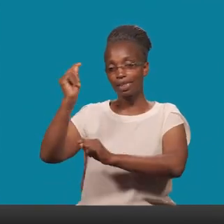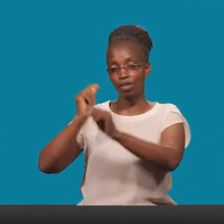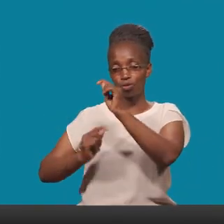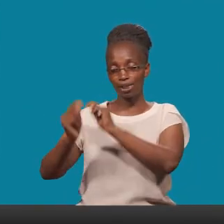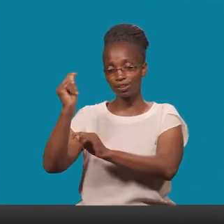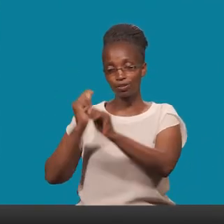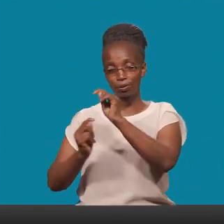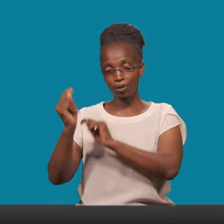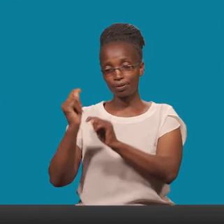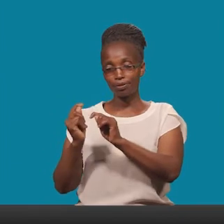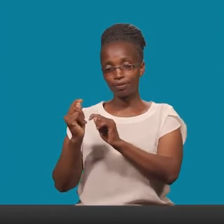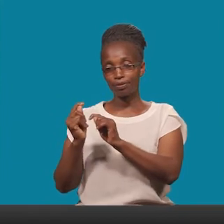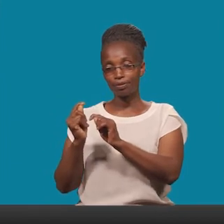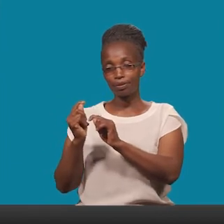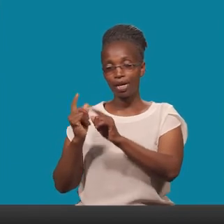gentlemen,